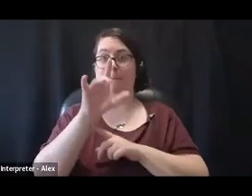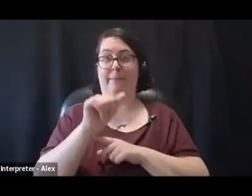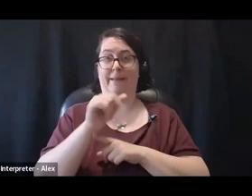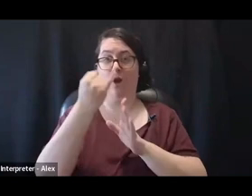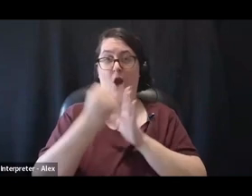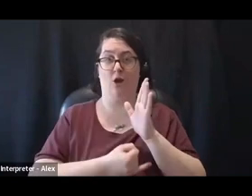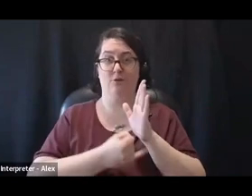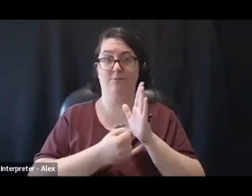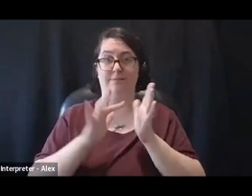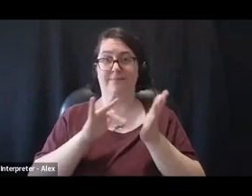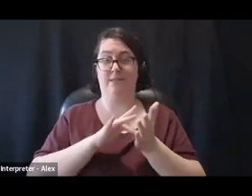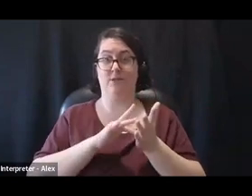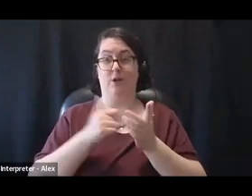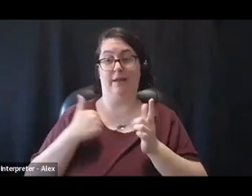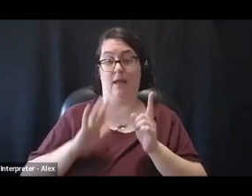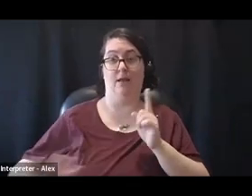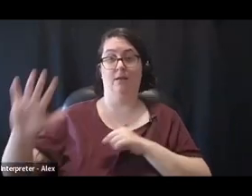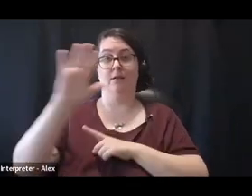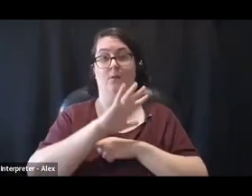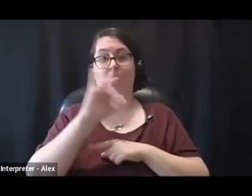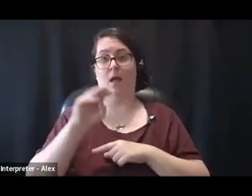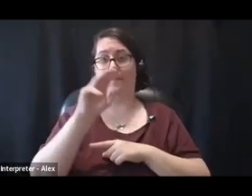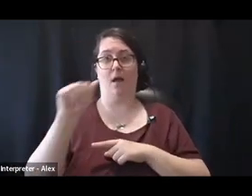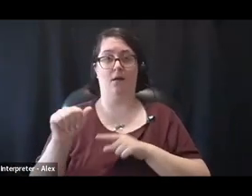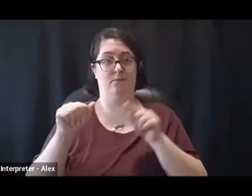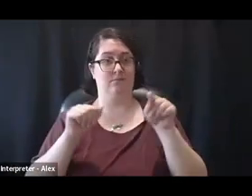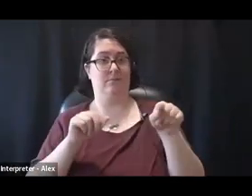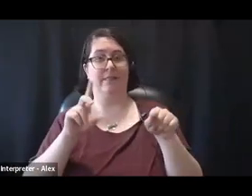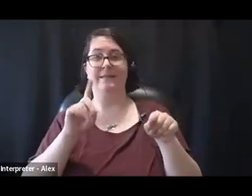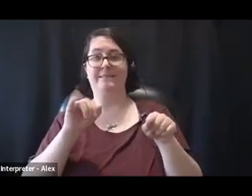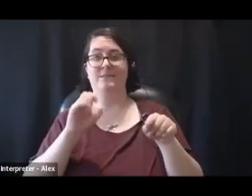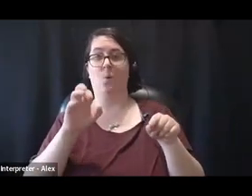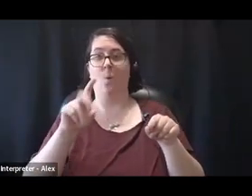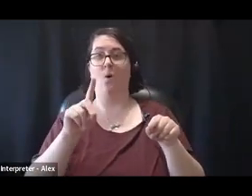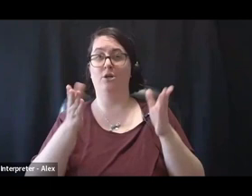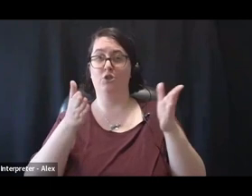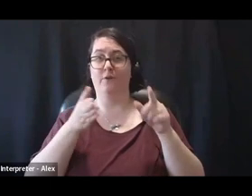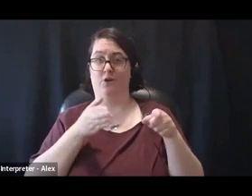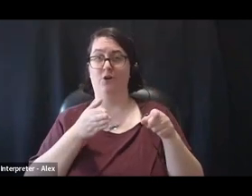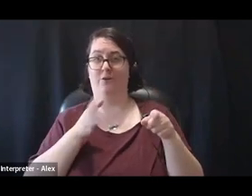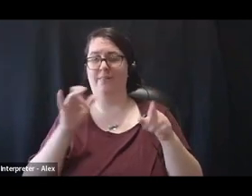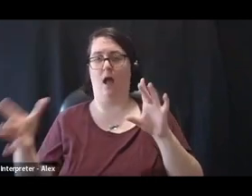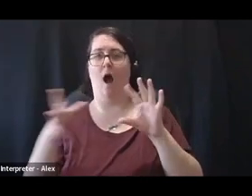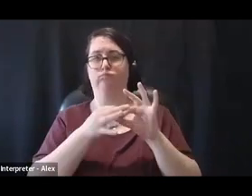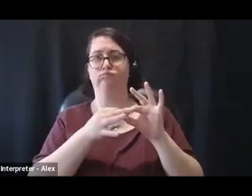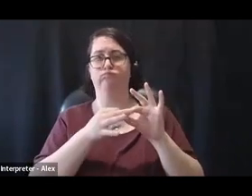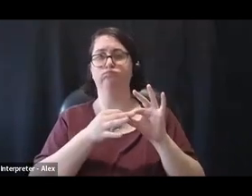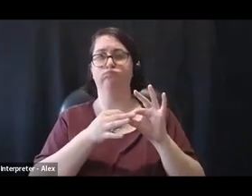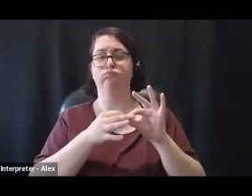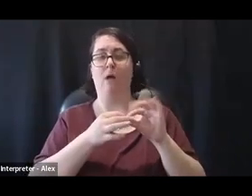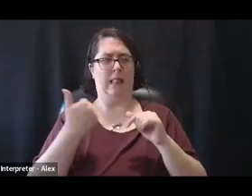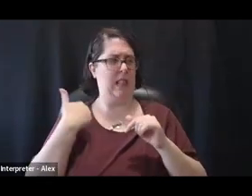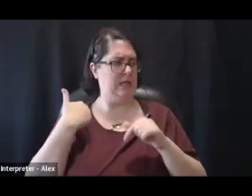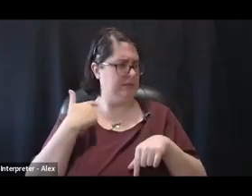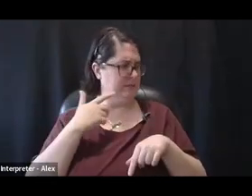across the country by joining Media Arts Connect. So this is our Discord server. And the last time I checked, you